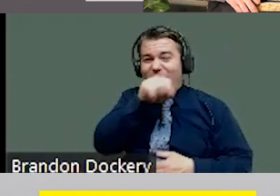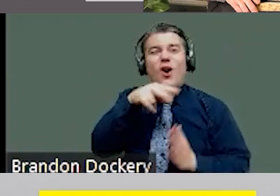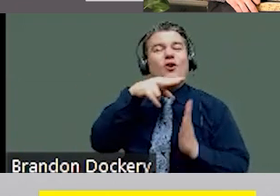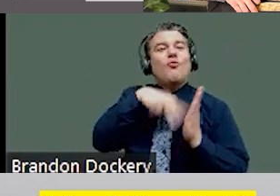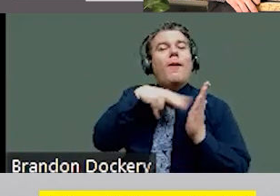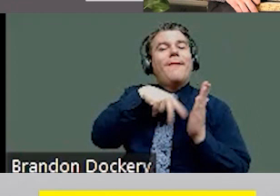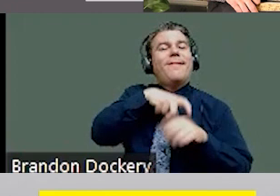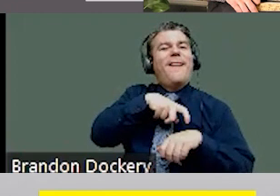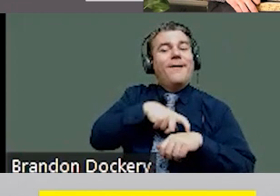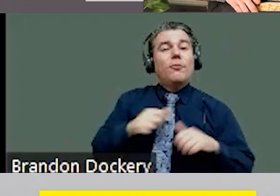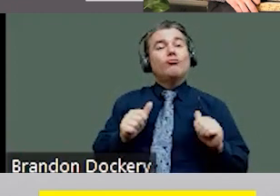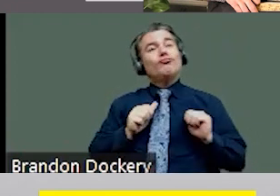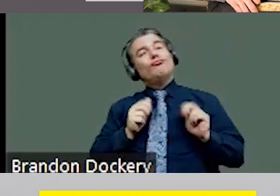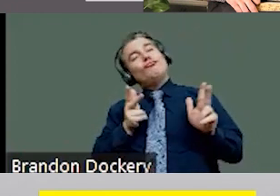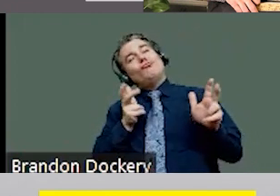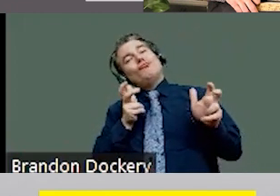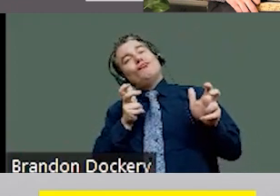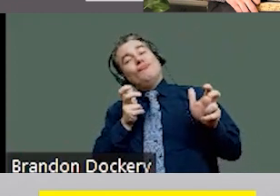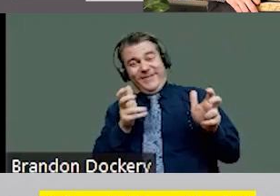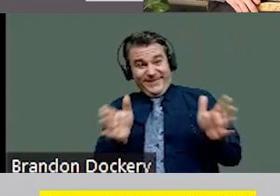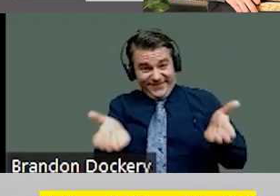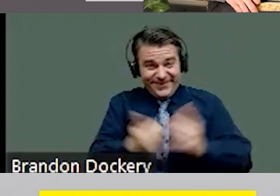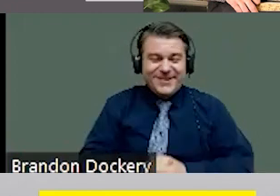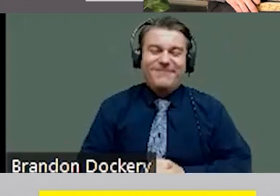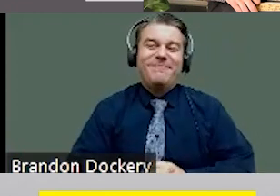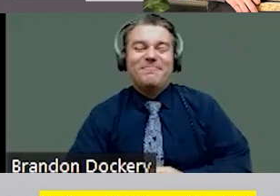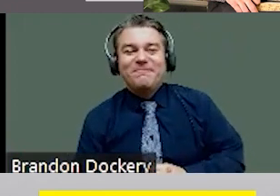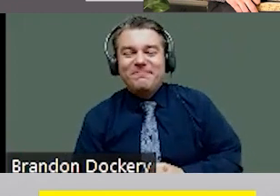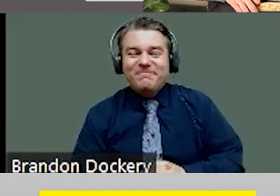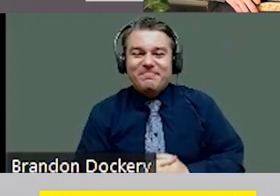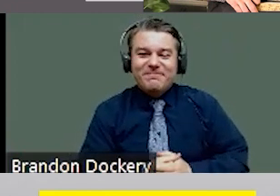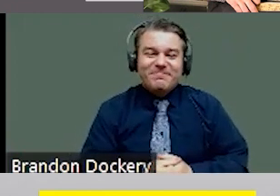I hope you can sit back, relax, and listen.